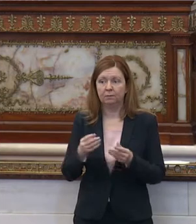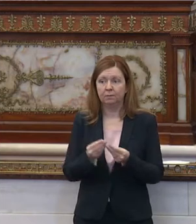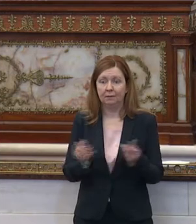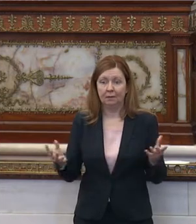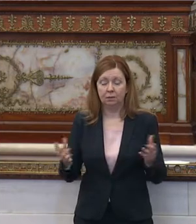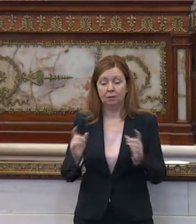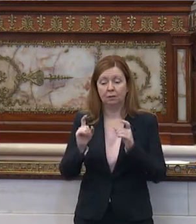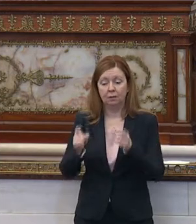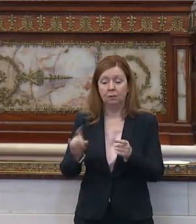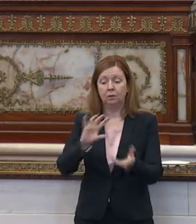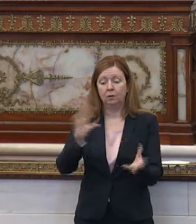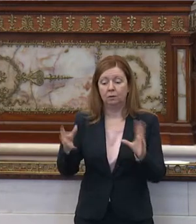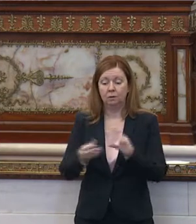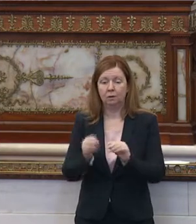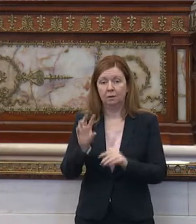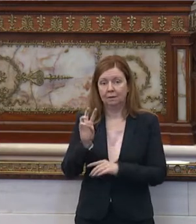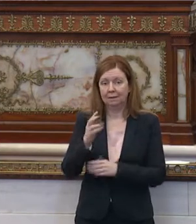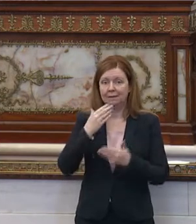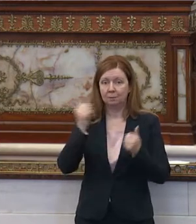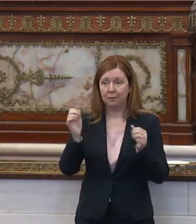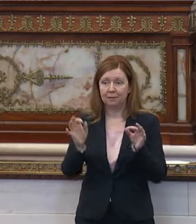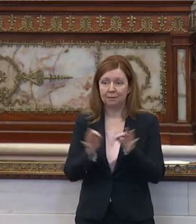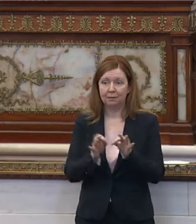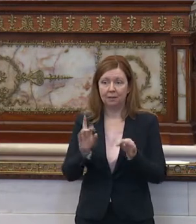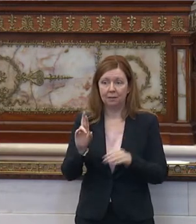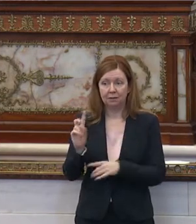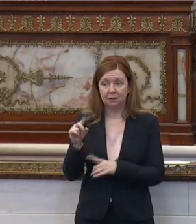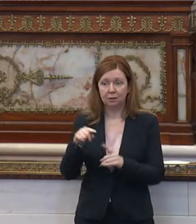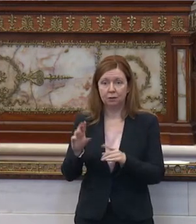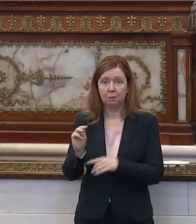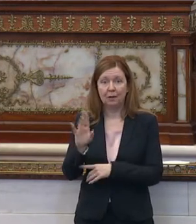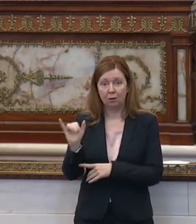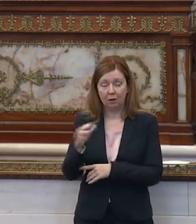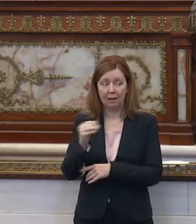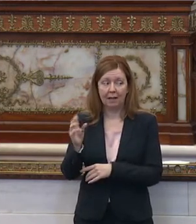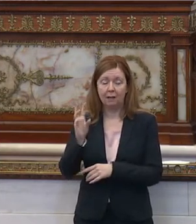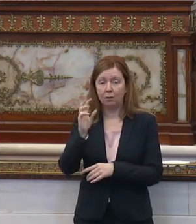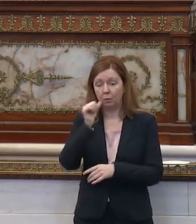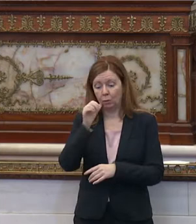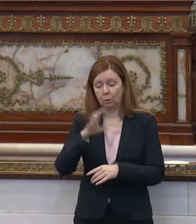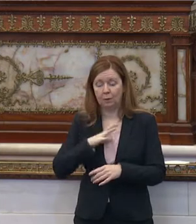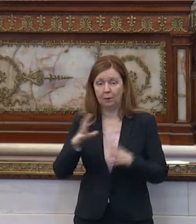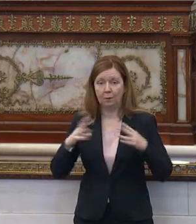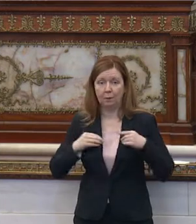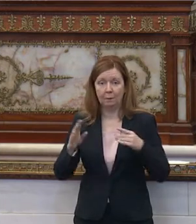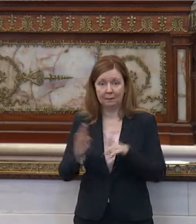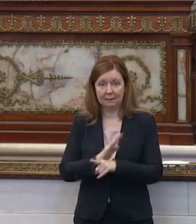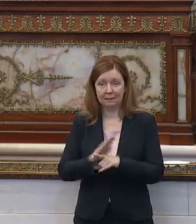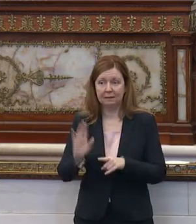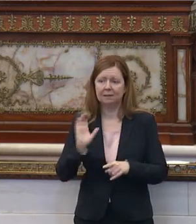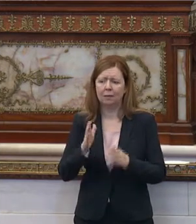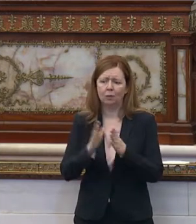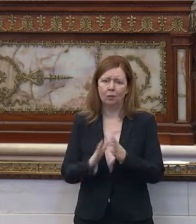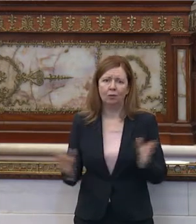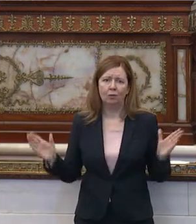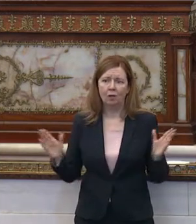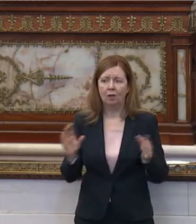awarded a total of 6 best value RFPs to minority and women-owned businesses. Our